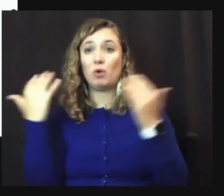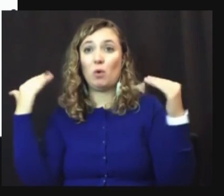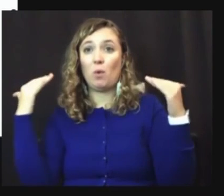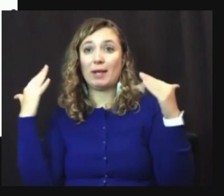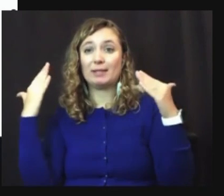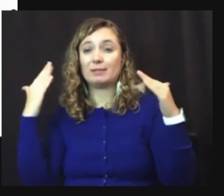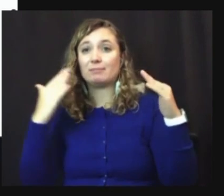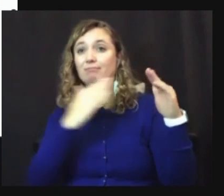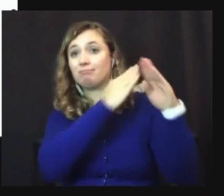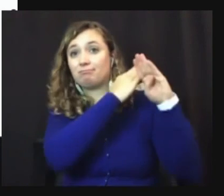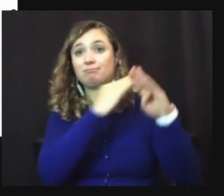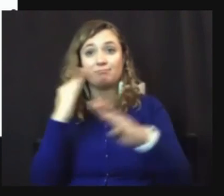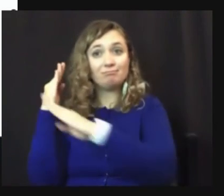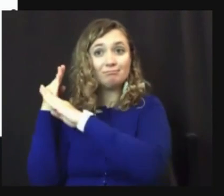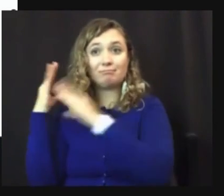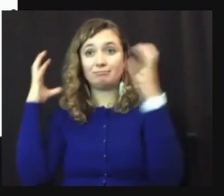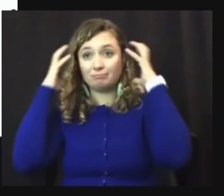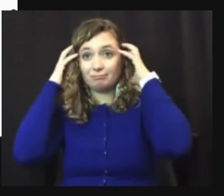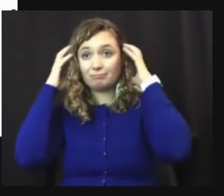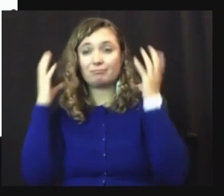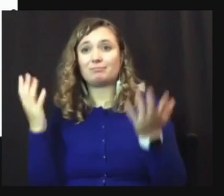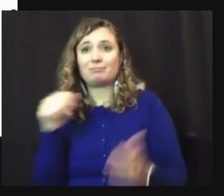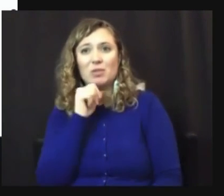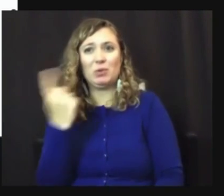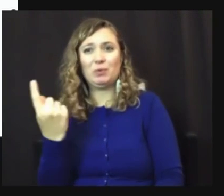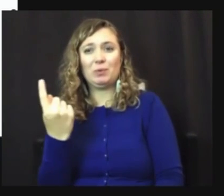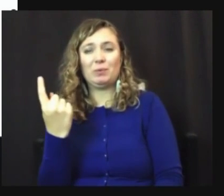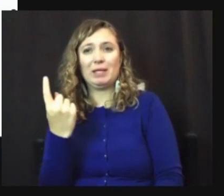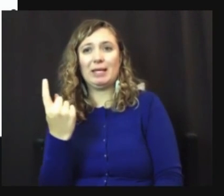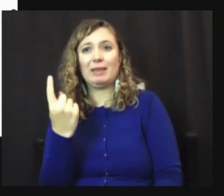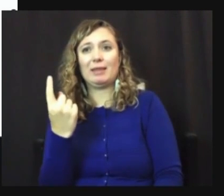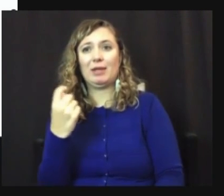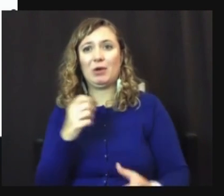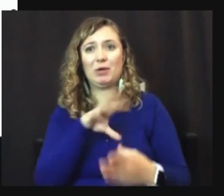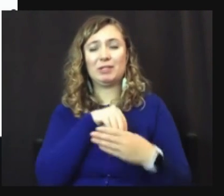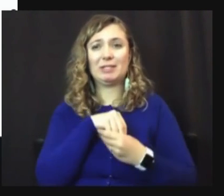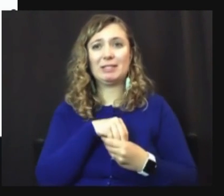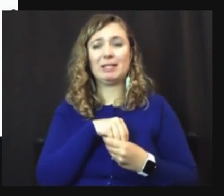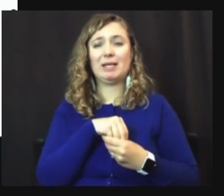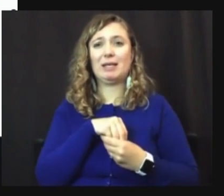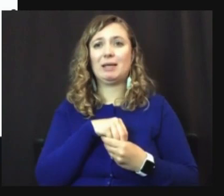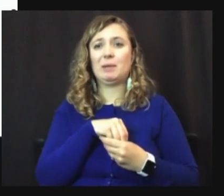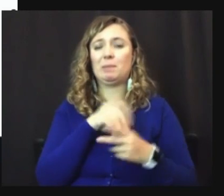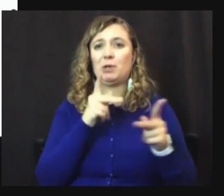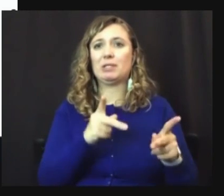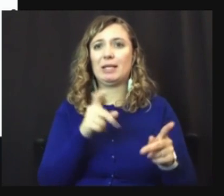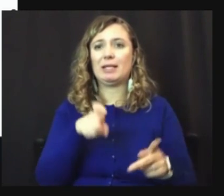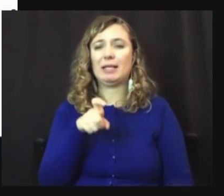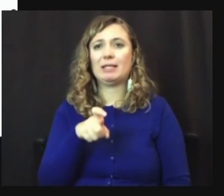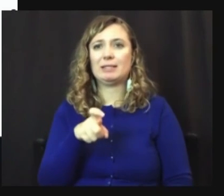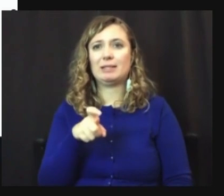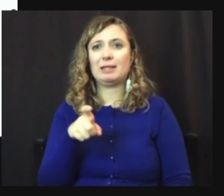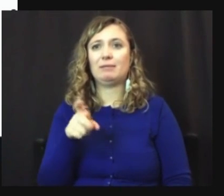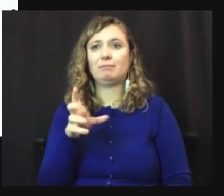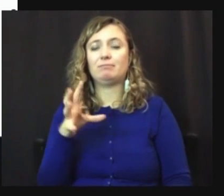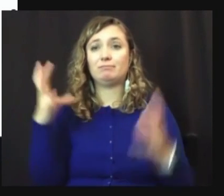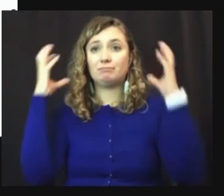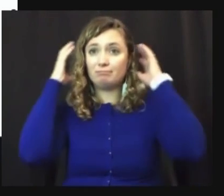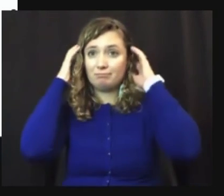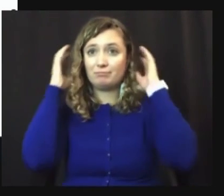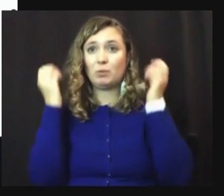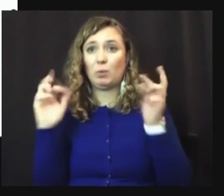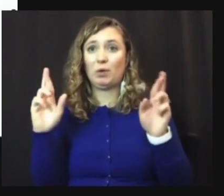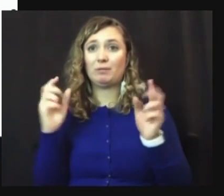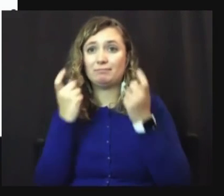like it's not always the autistic person that has to put the noise cancellation earbuds or earphones on.